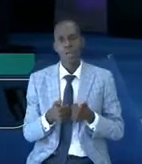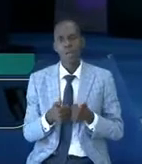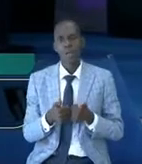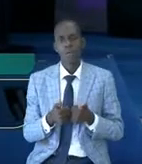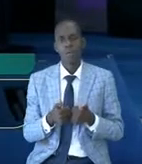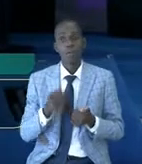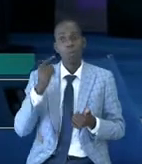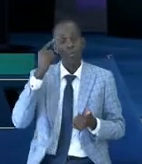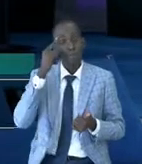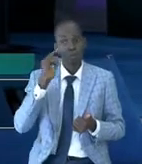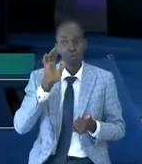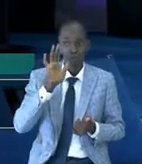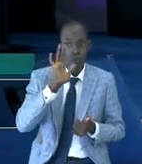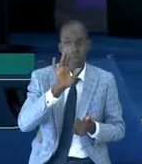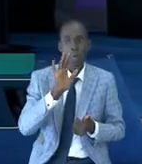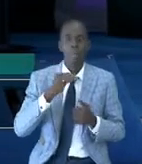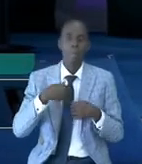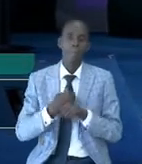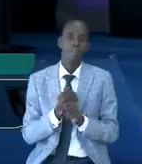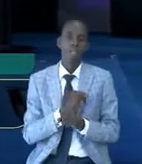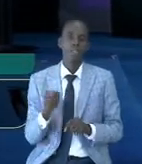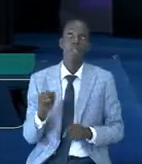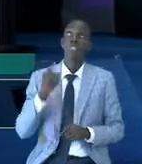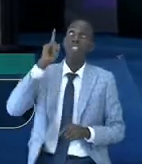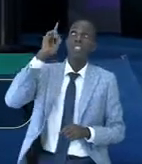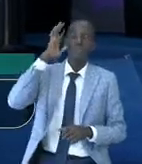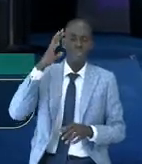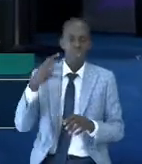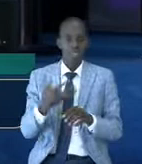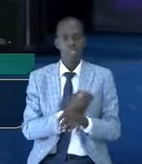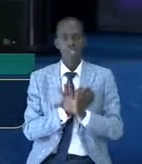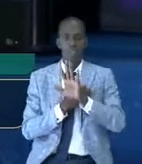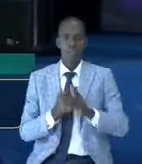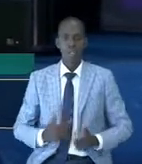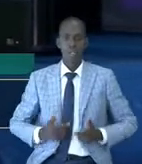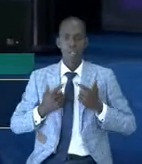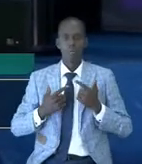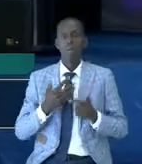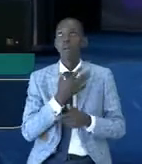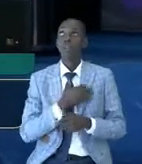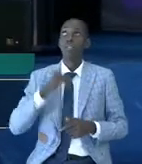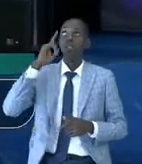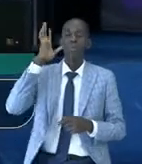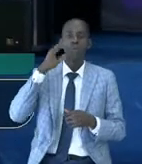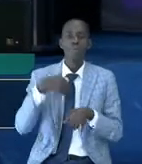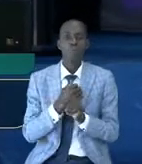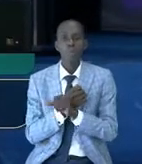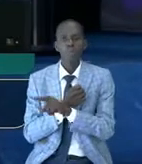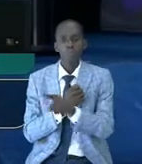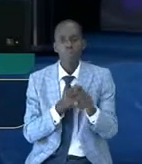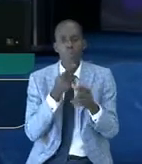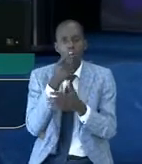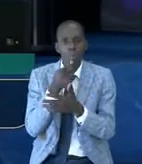your making. He's going to take up your life and he's going to make you what